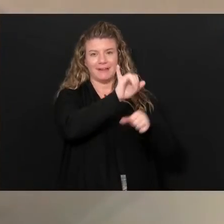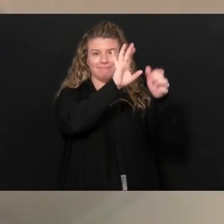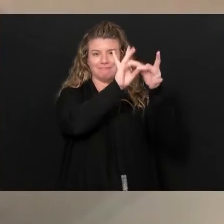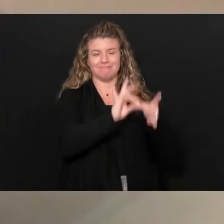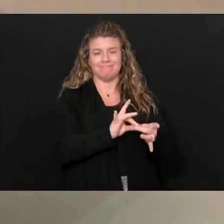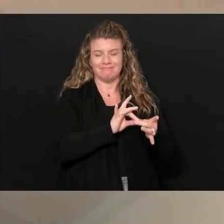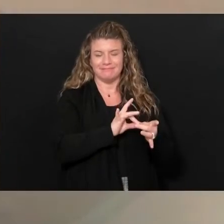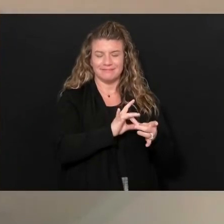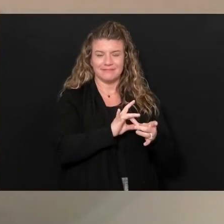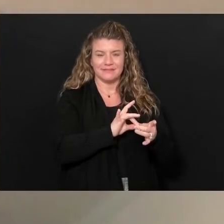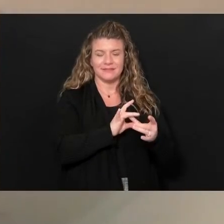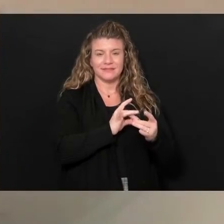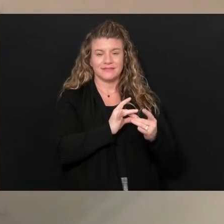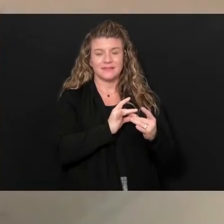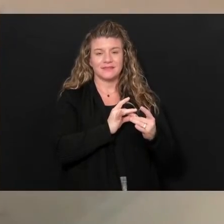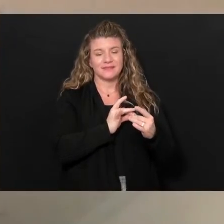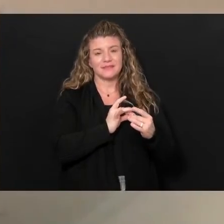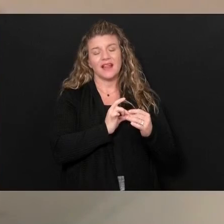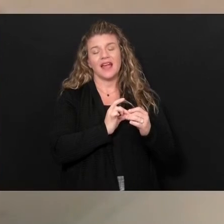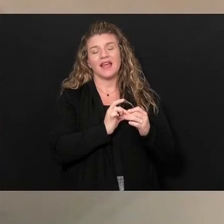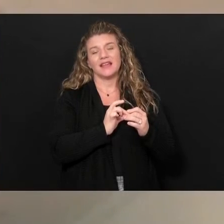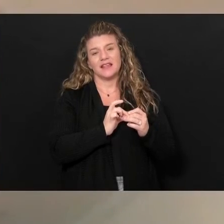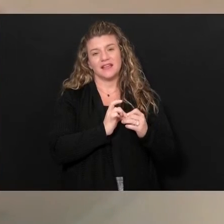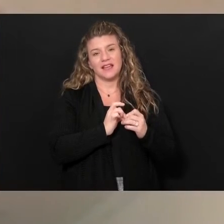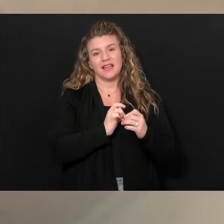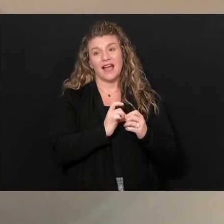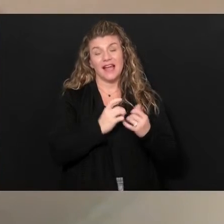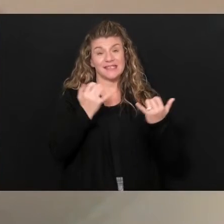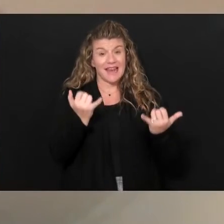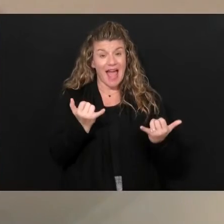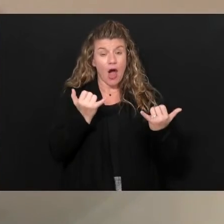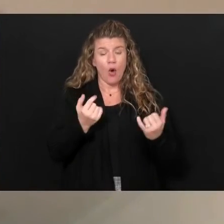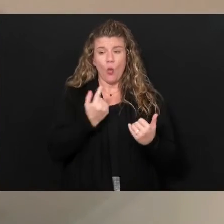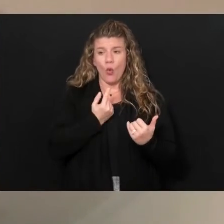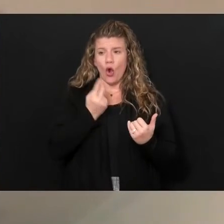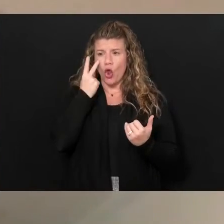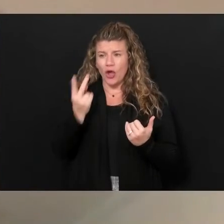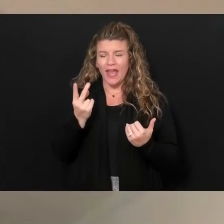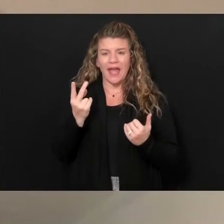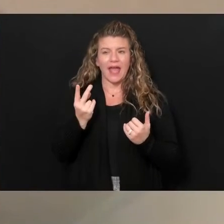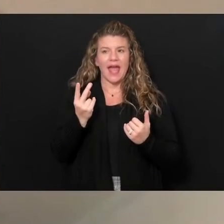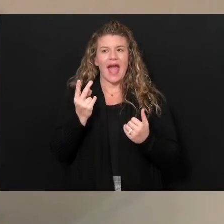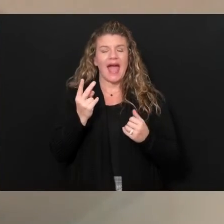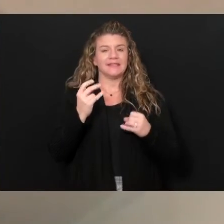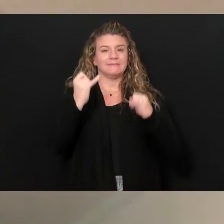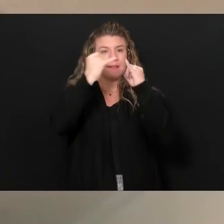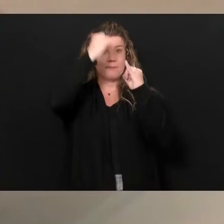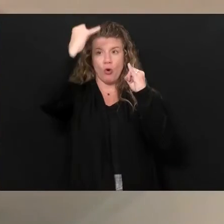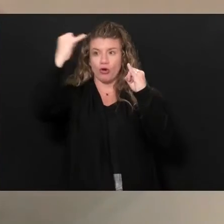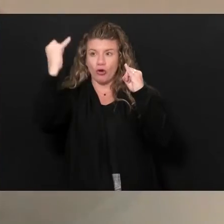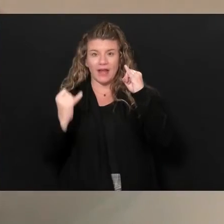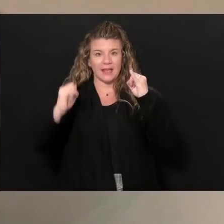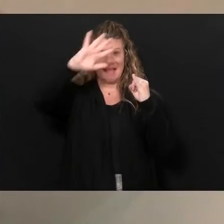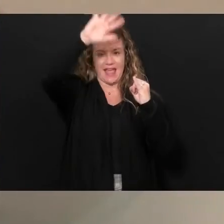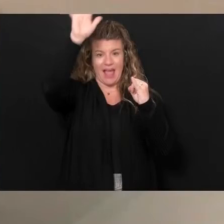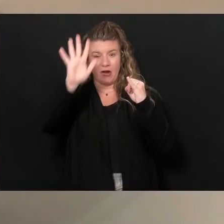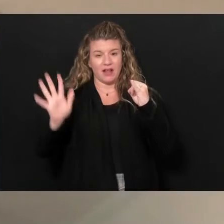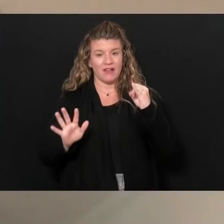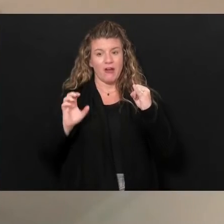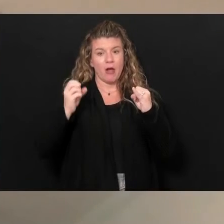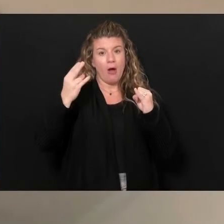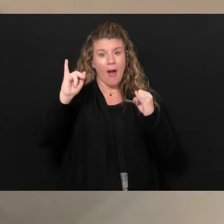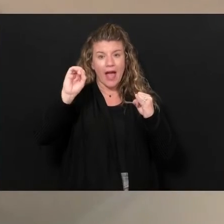We know that as we look at bordering counties from Ohio